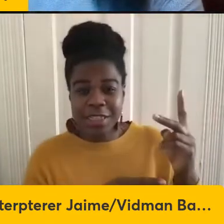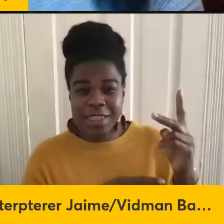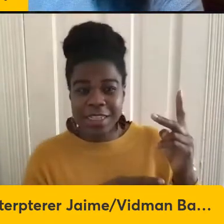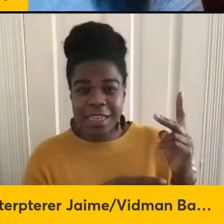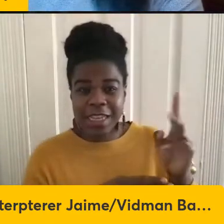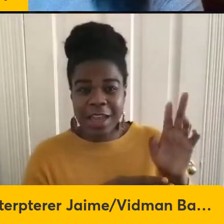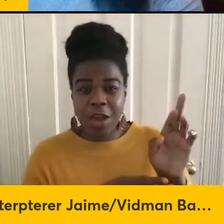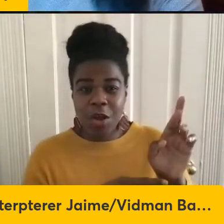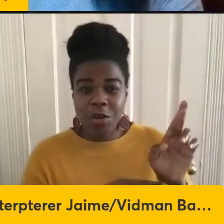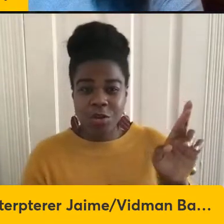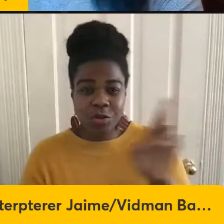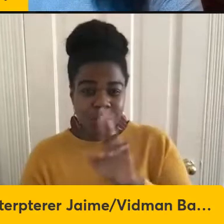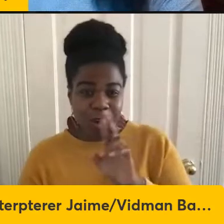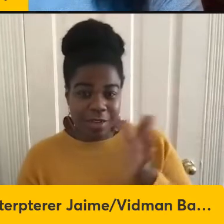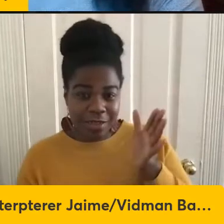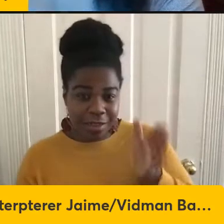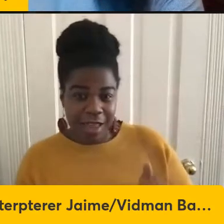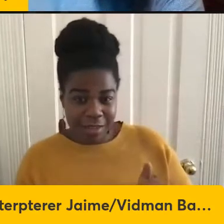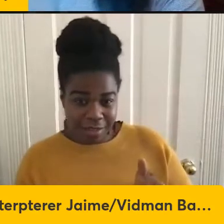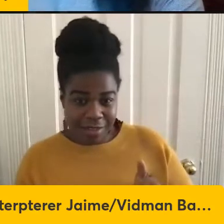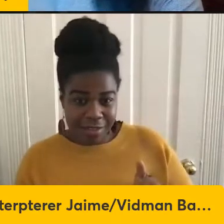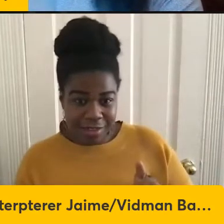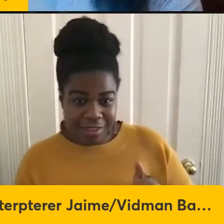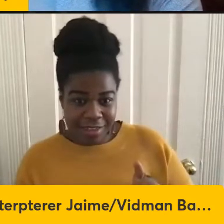right if you're on a